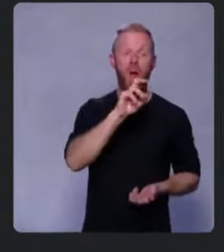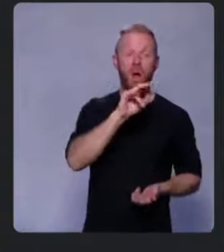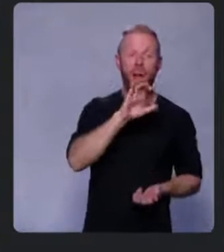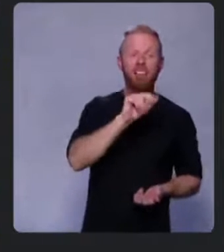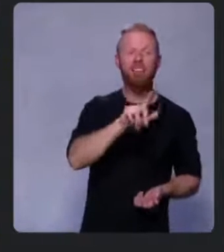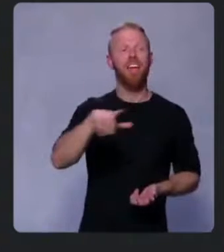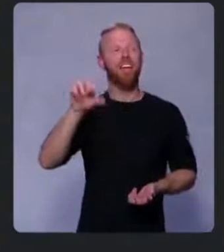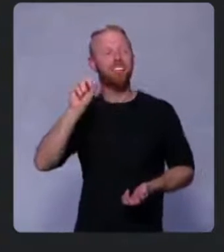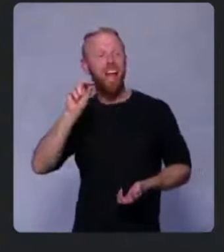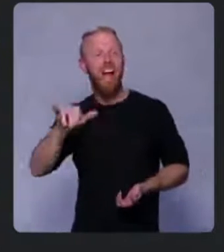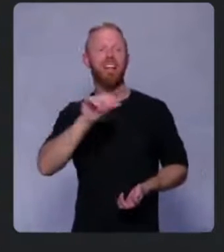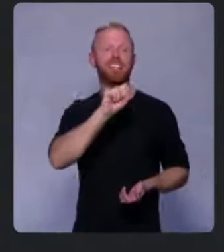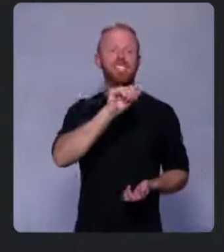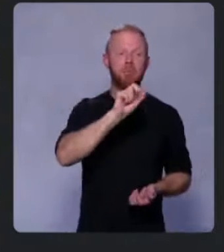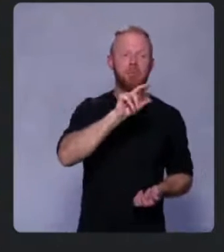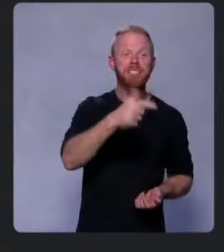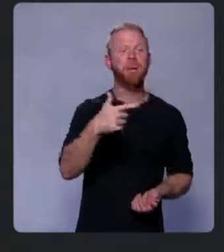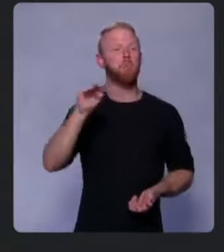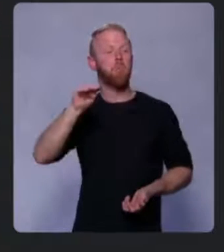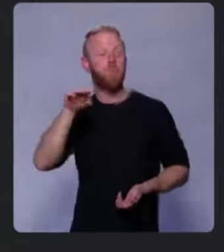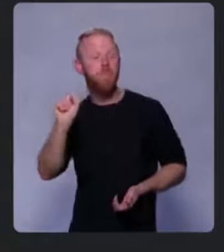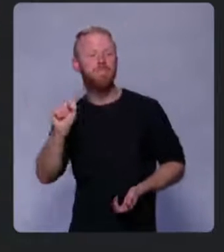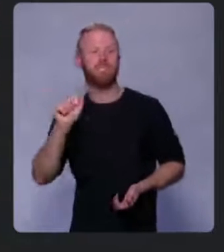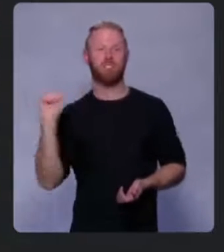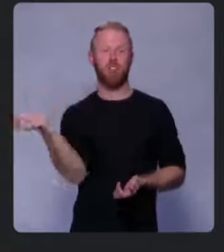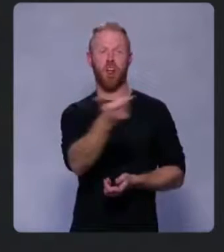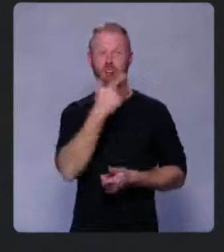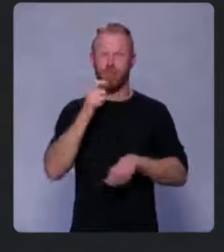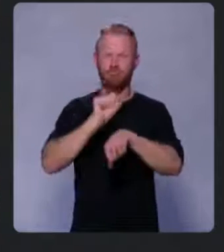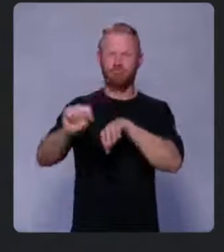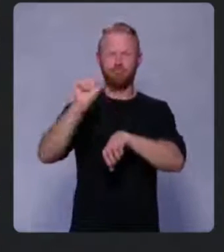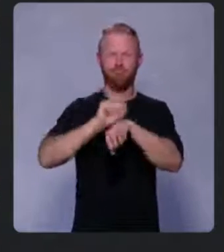experiences accessible anywhere that you might want to beyond Google.